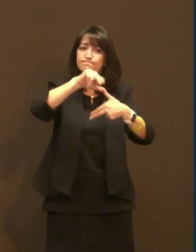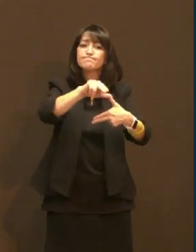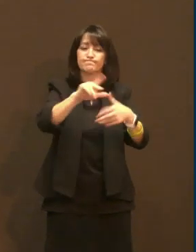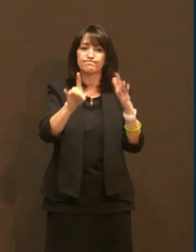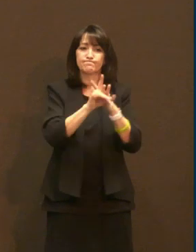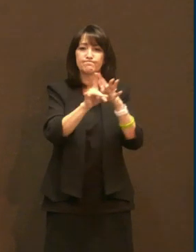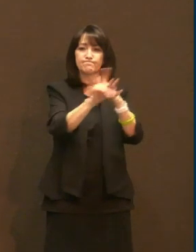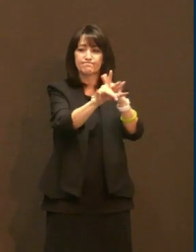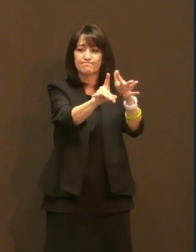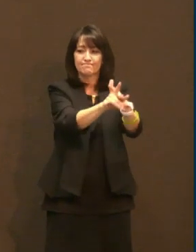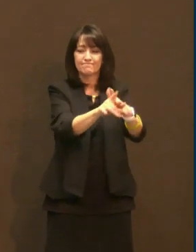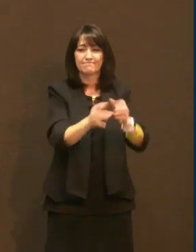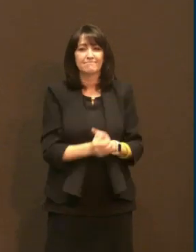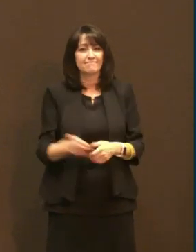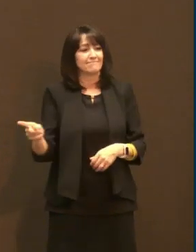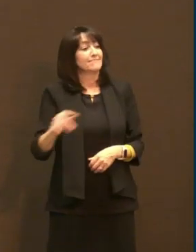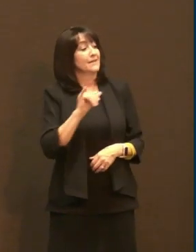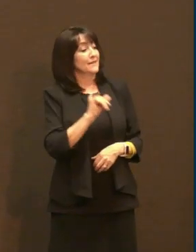Oh, for a hurricane.